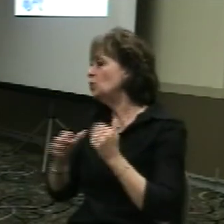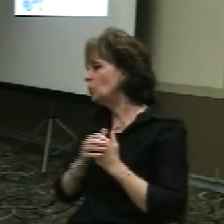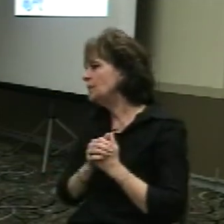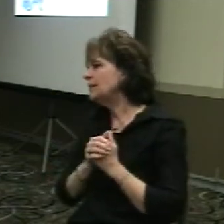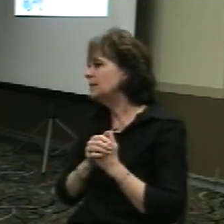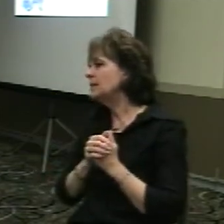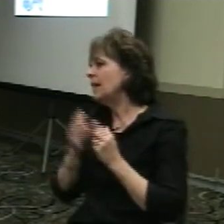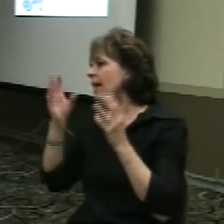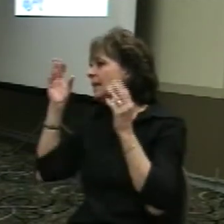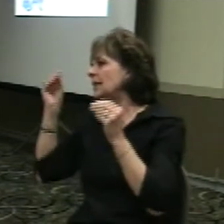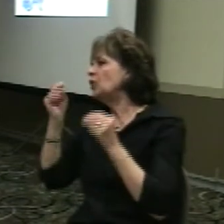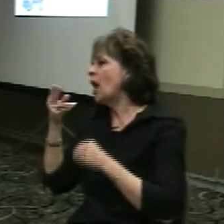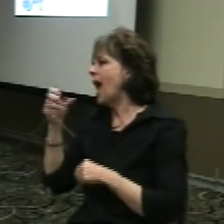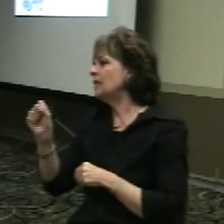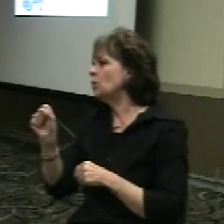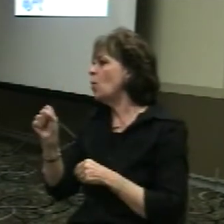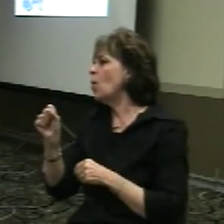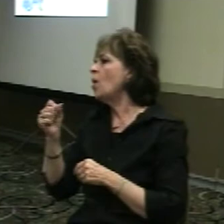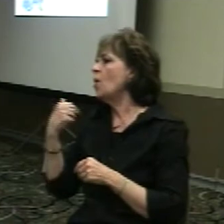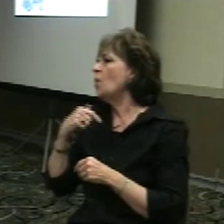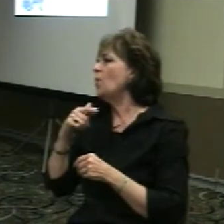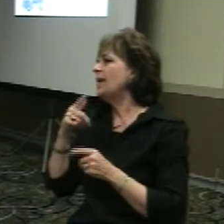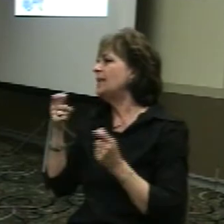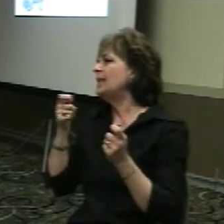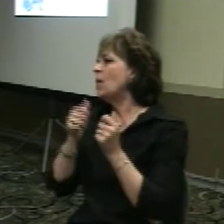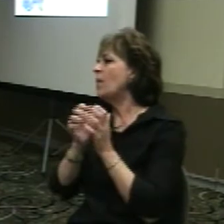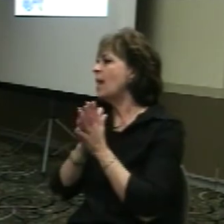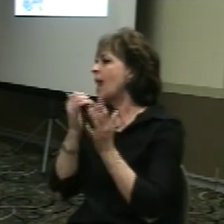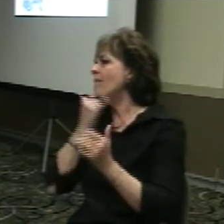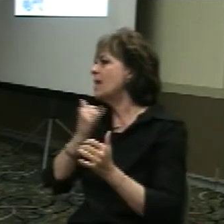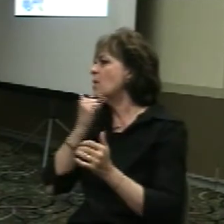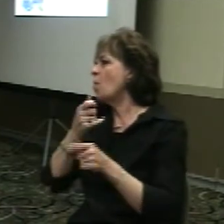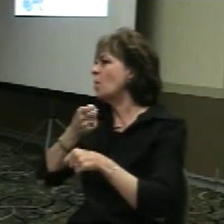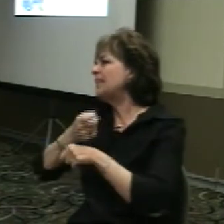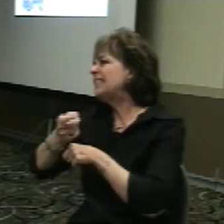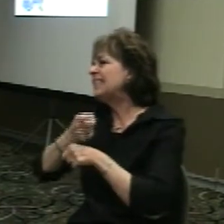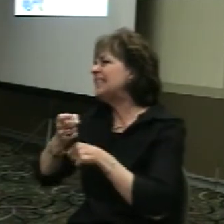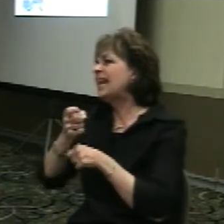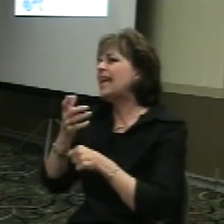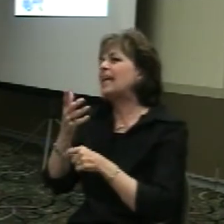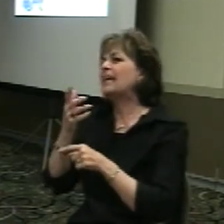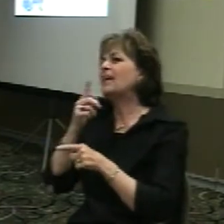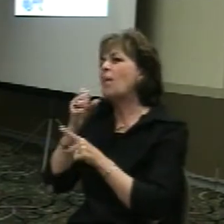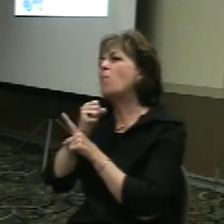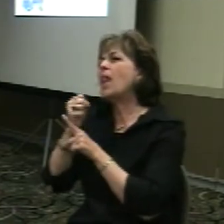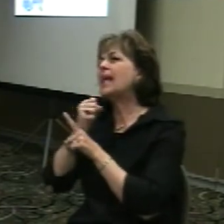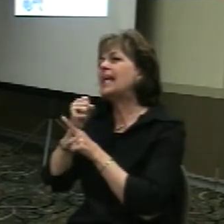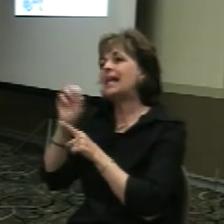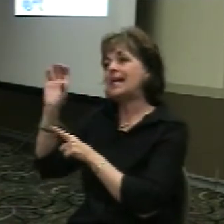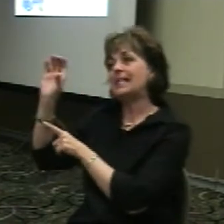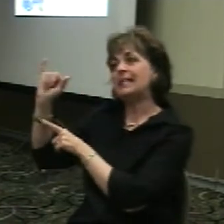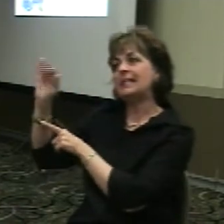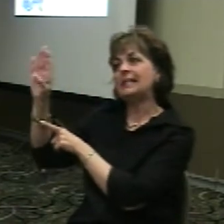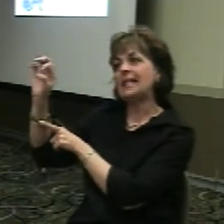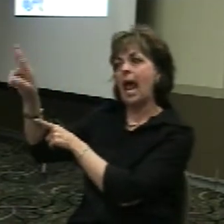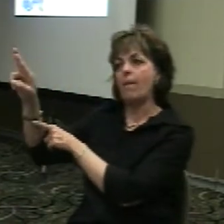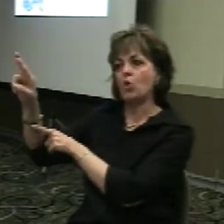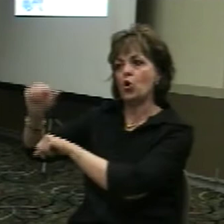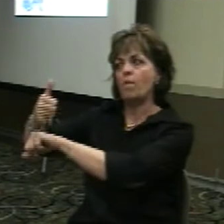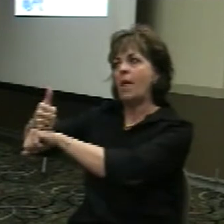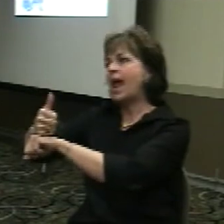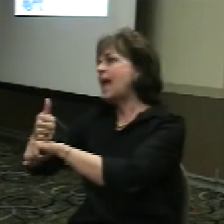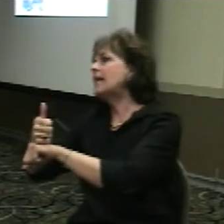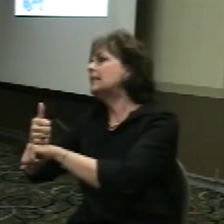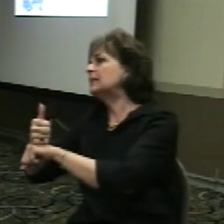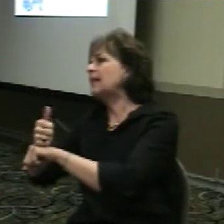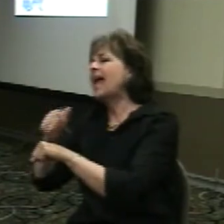and junior high school students, and we're dealing a lot with inappropriate teasing and bullying that's cyber-based. And this is